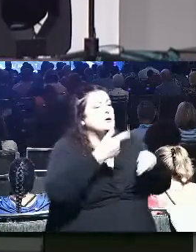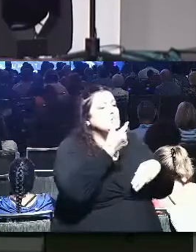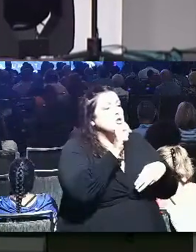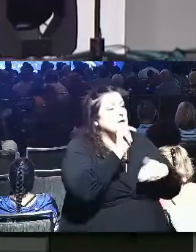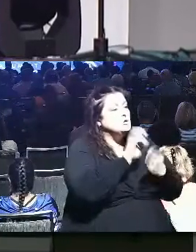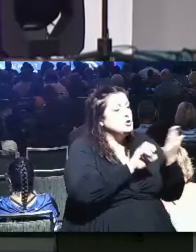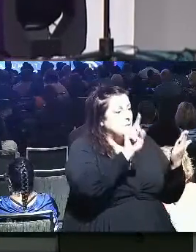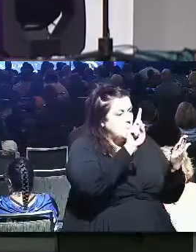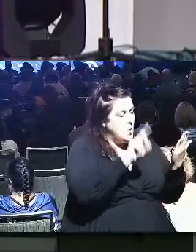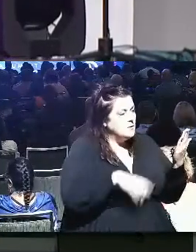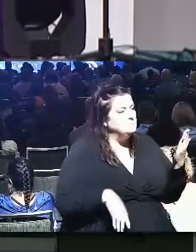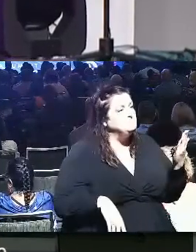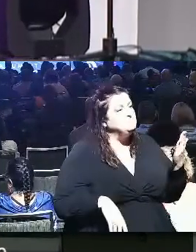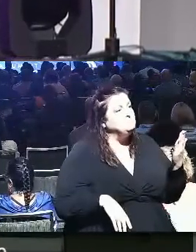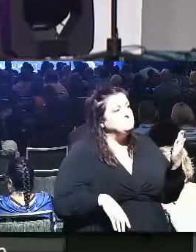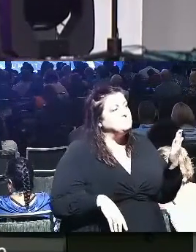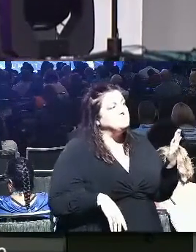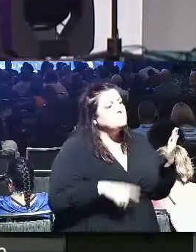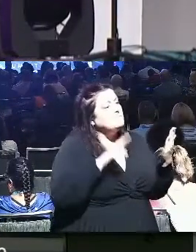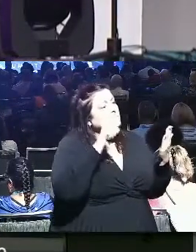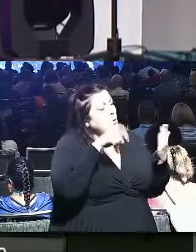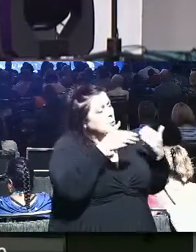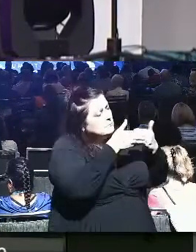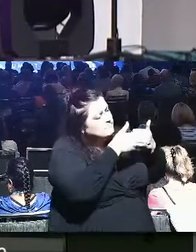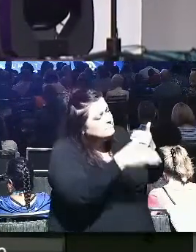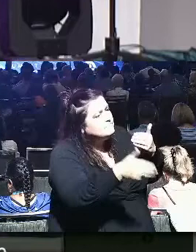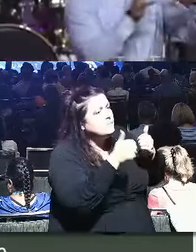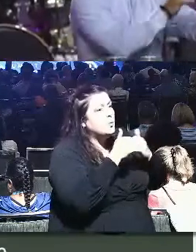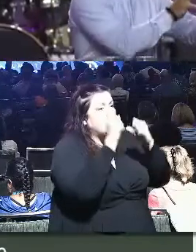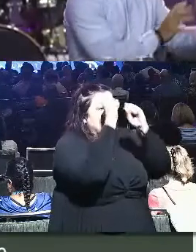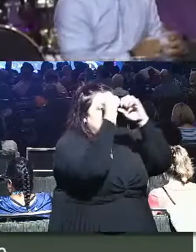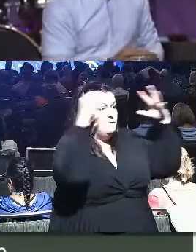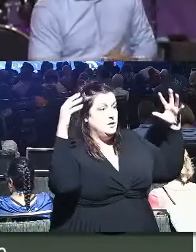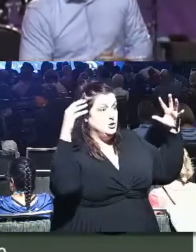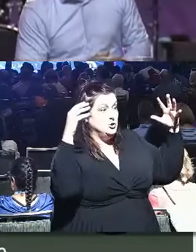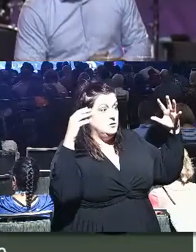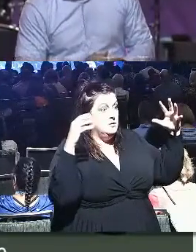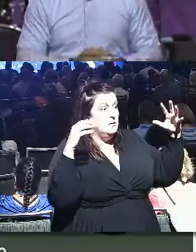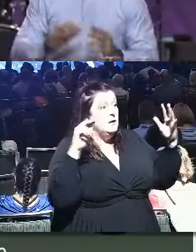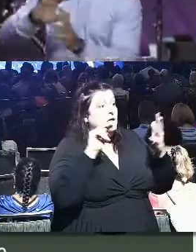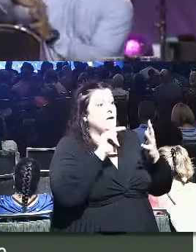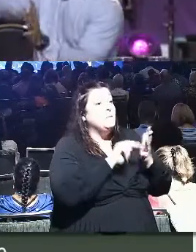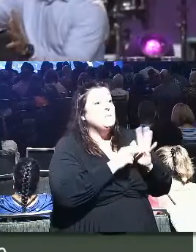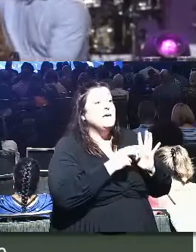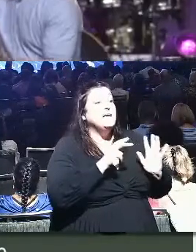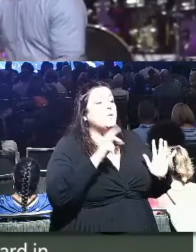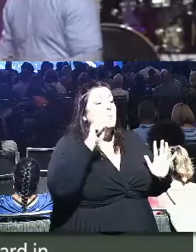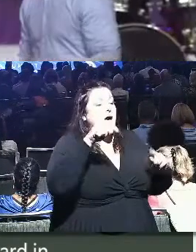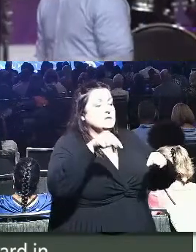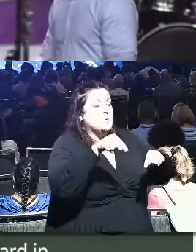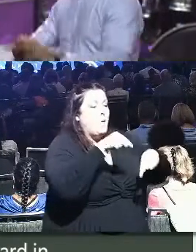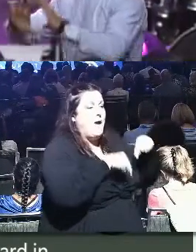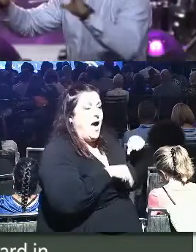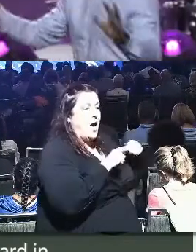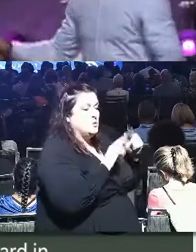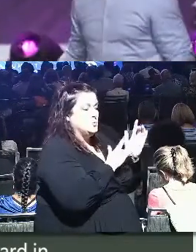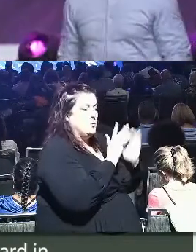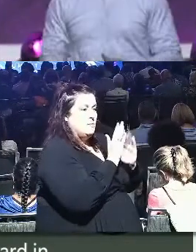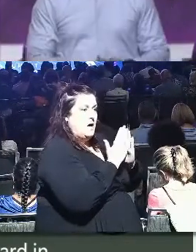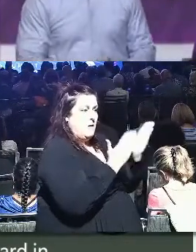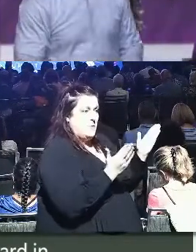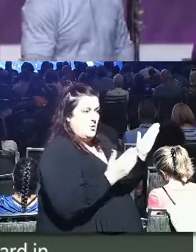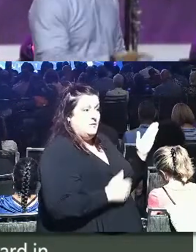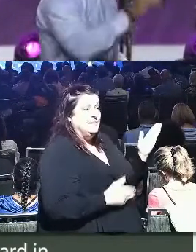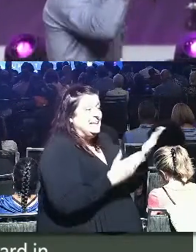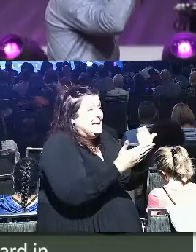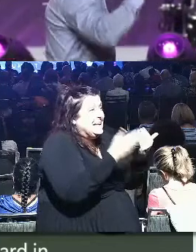need to move forward with vision. We got to first go backward in the Bible where everything is forward, and that's the easiest chapter